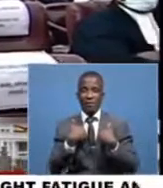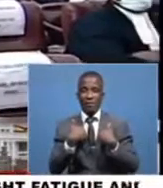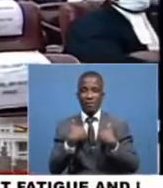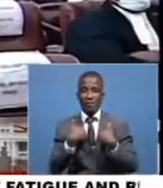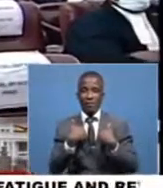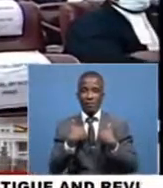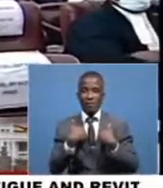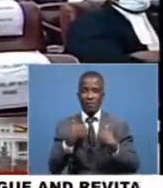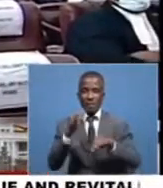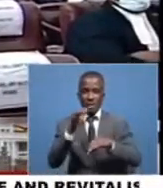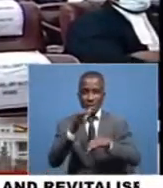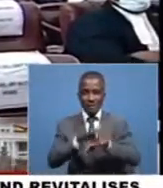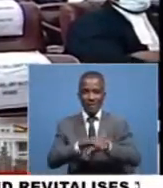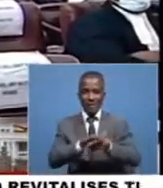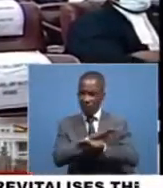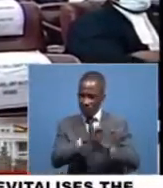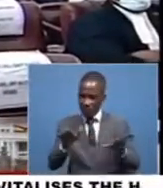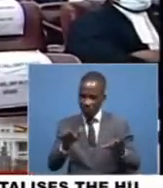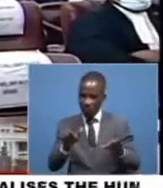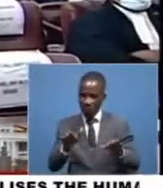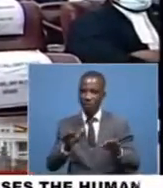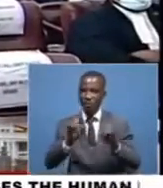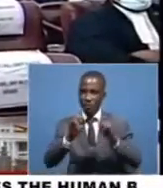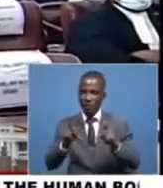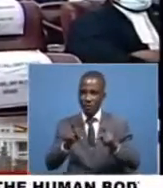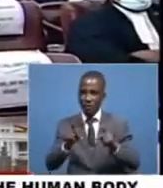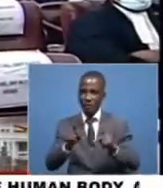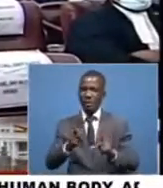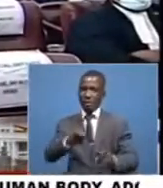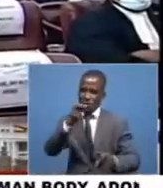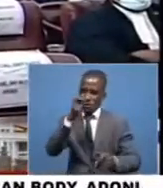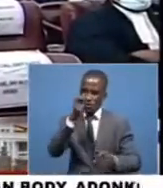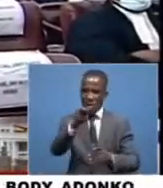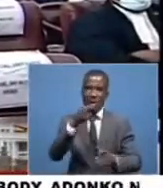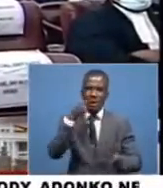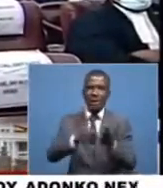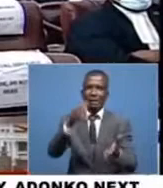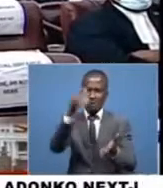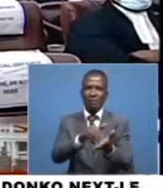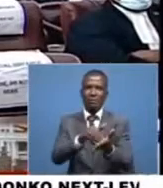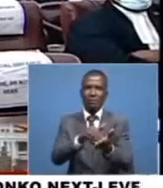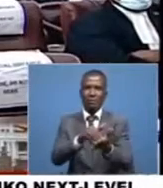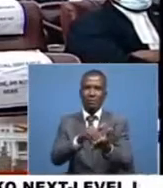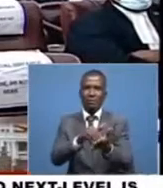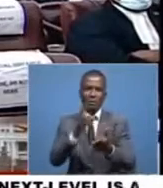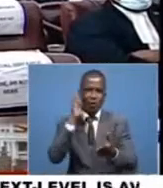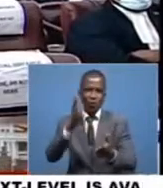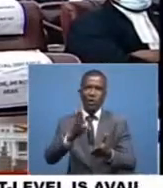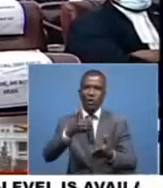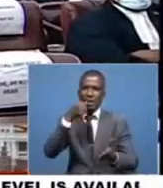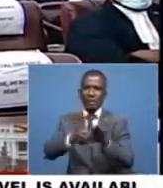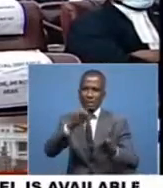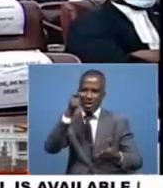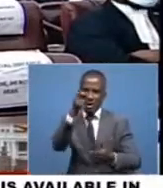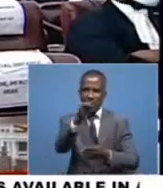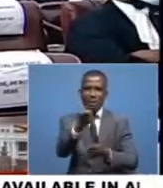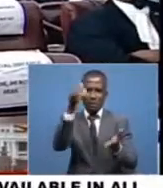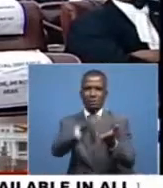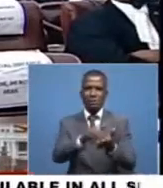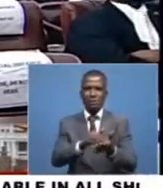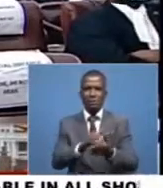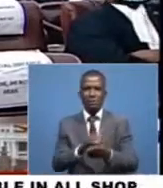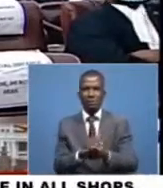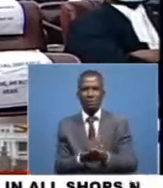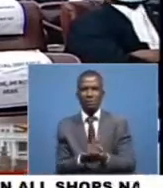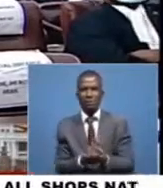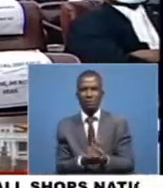assumption that she would be, so we intend to file a formal motion We intend to file a formal motion. Council, it's a court